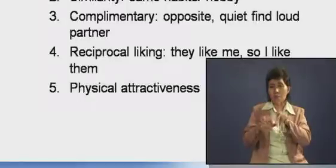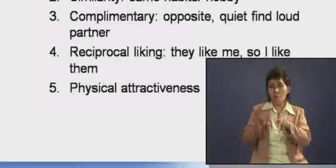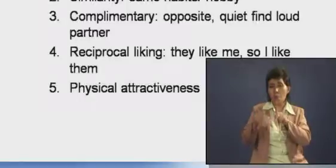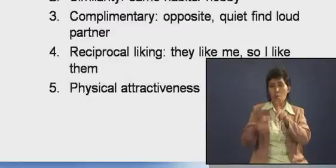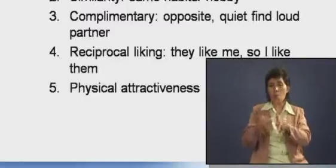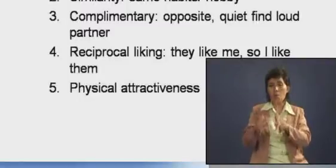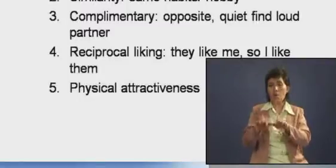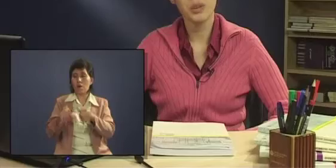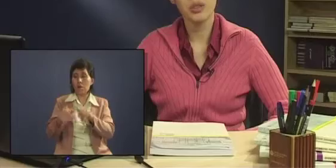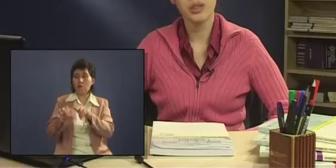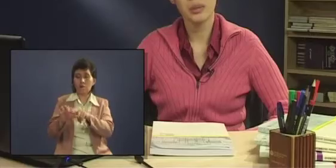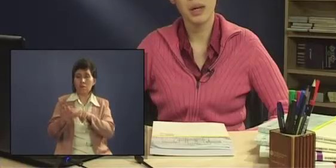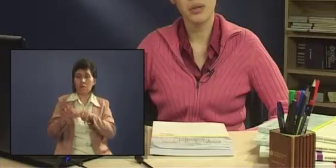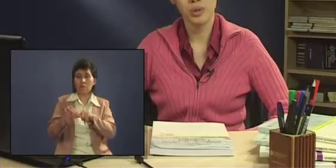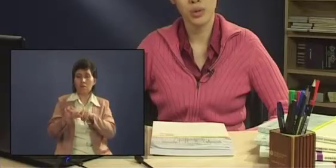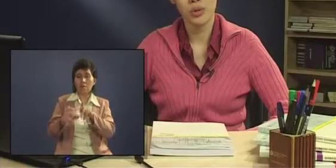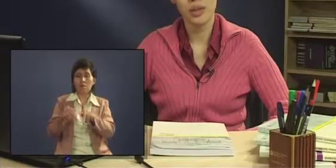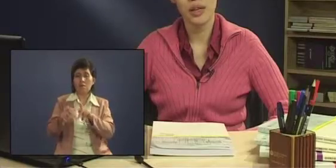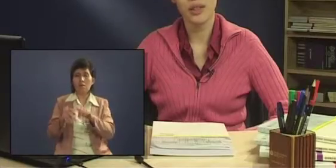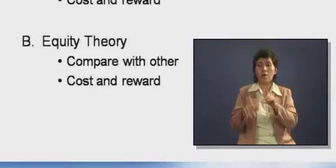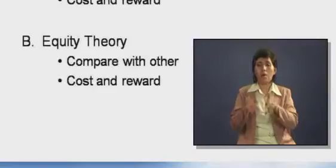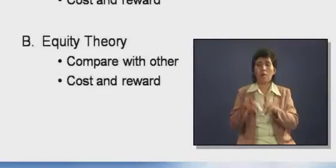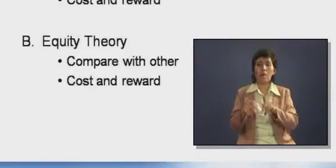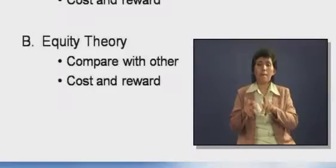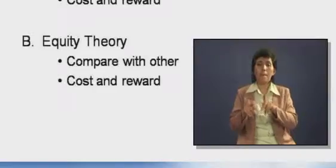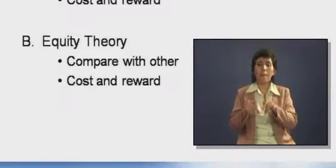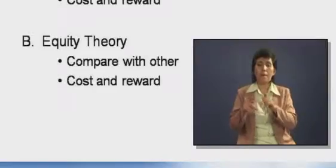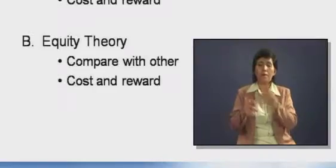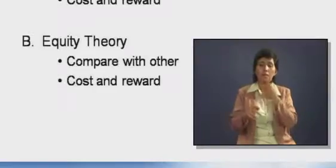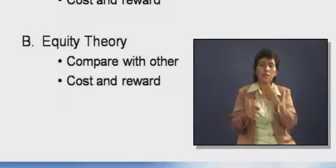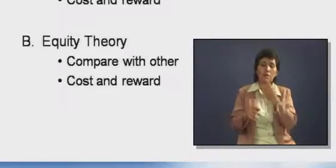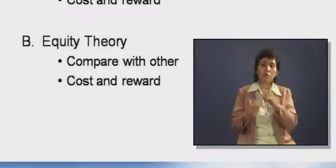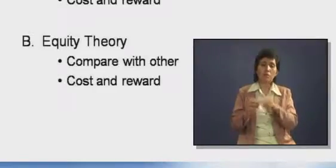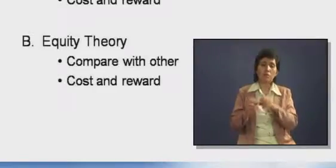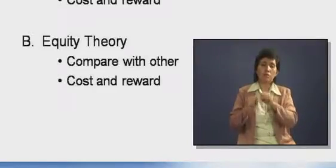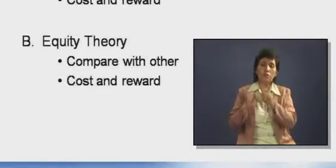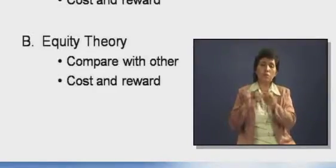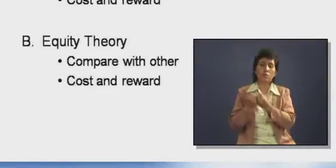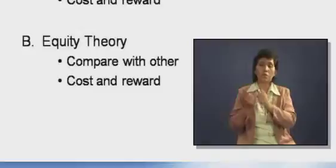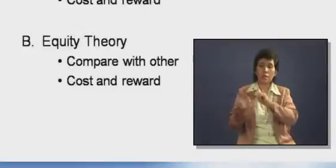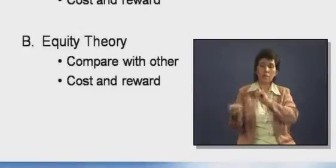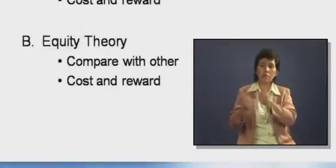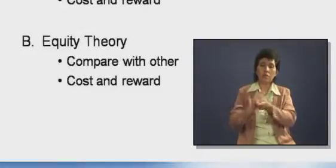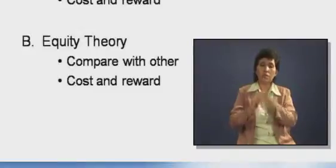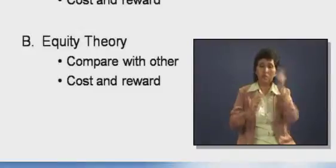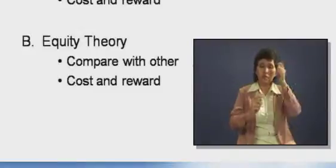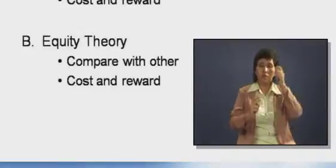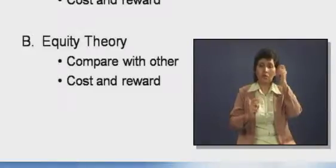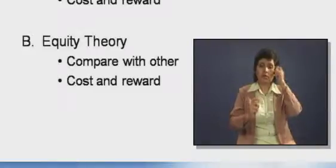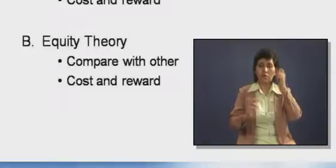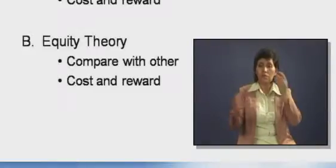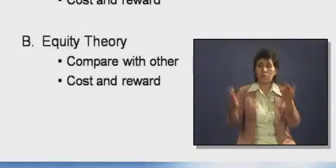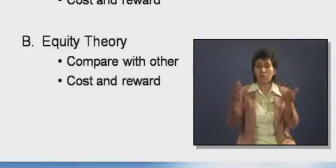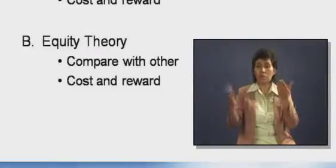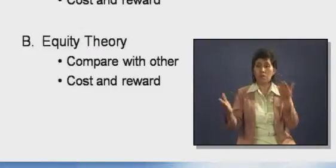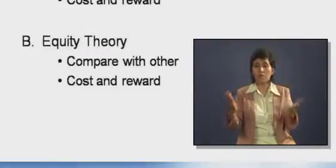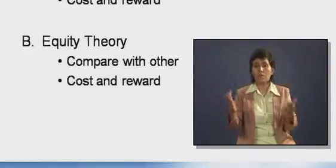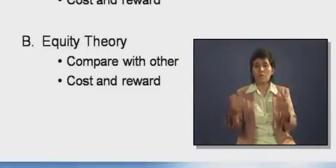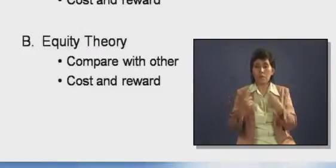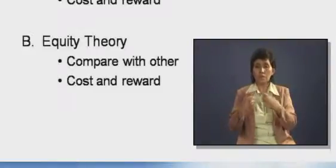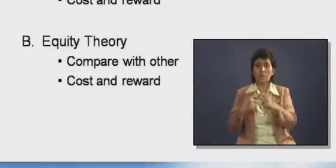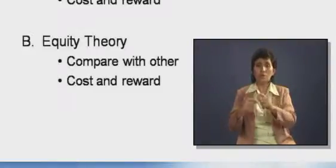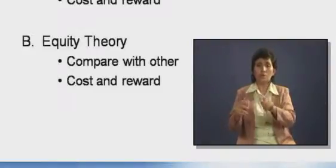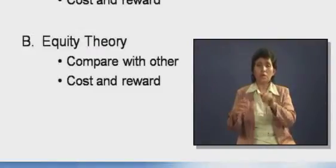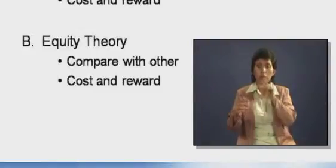Okay. Some people talk about social exchange theories. We compare individually. We try to look